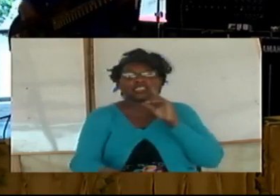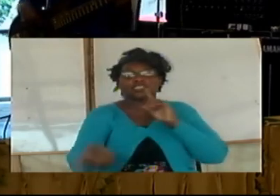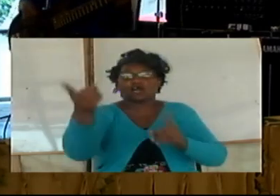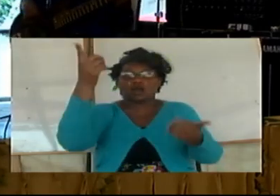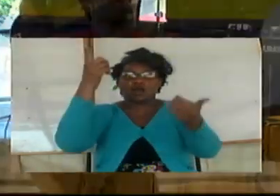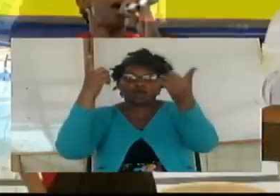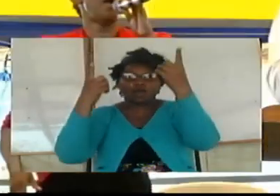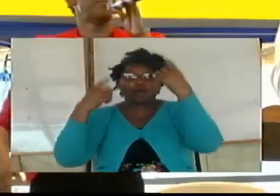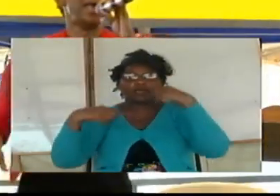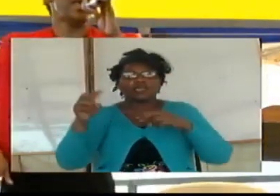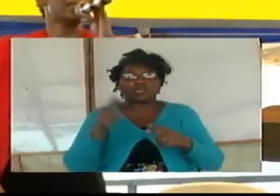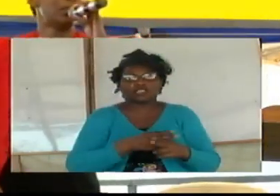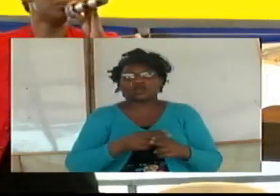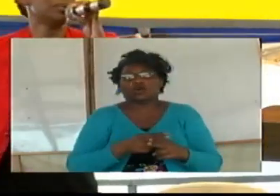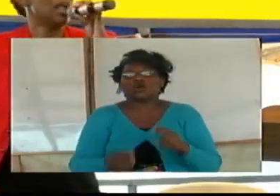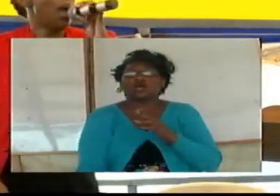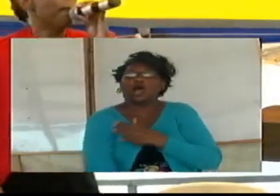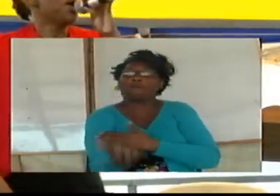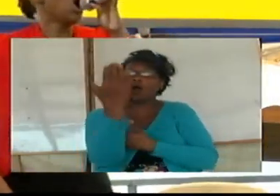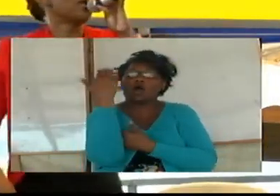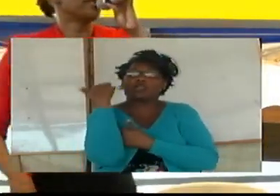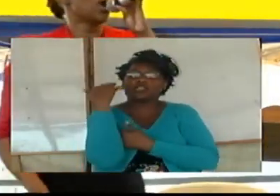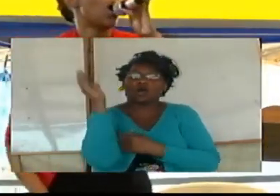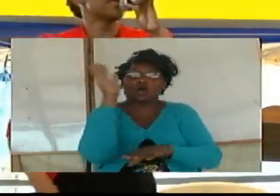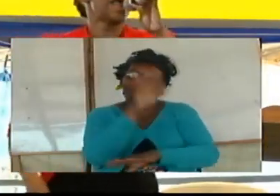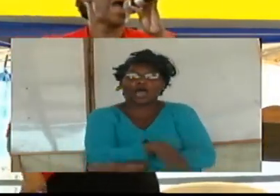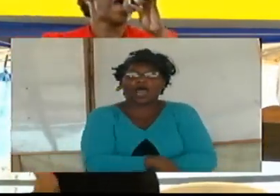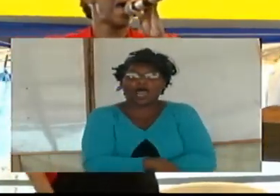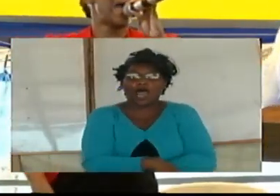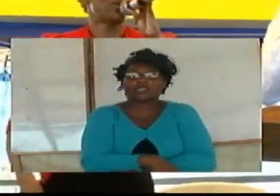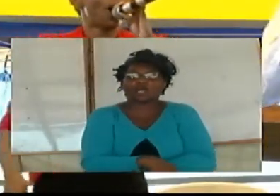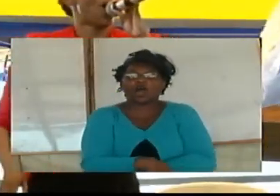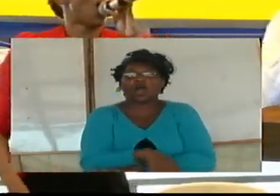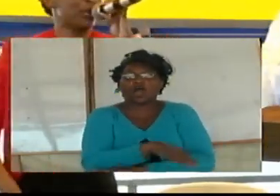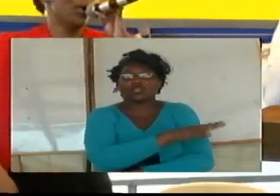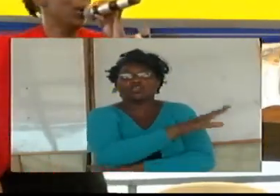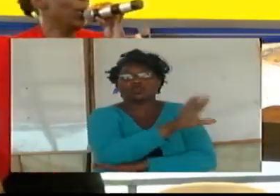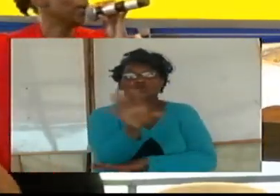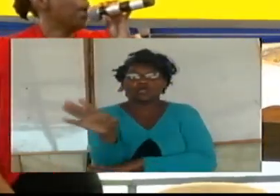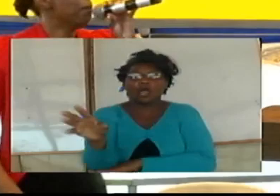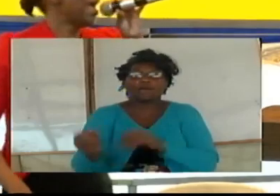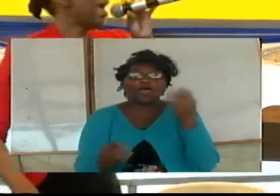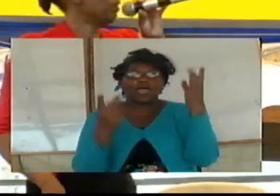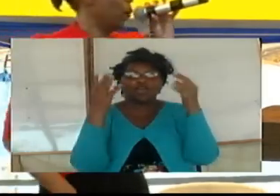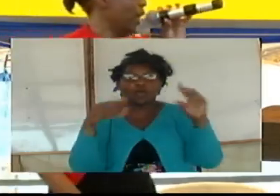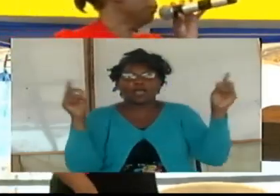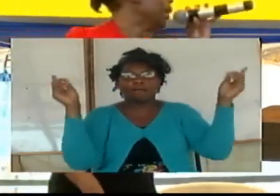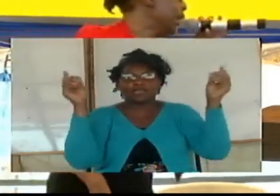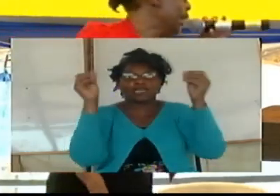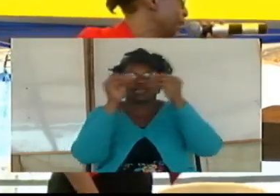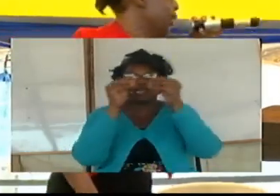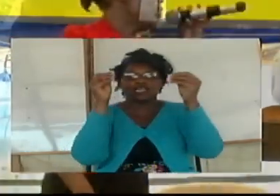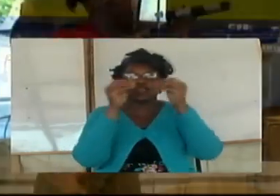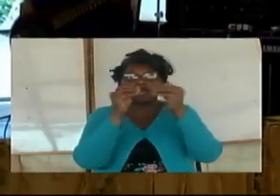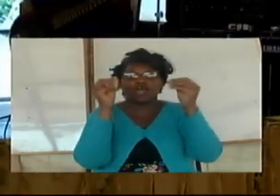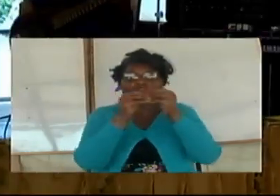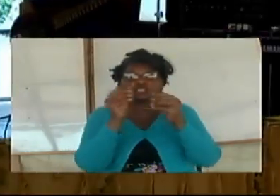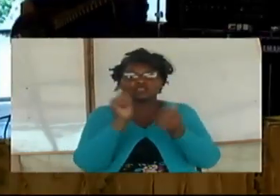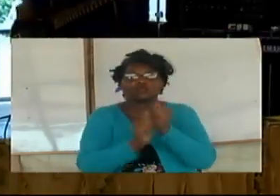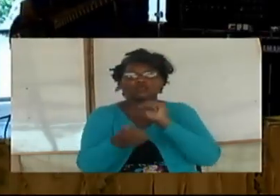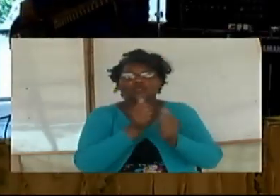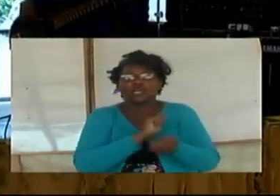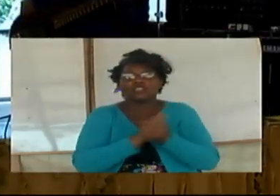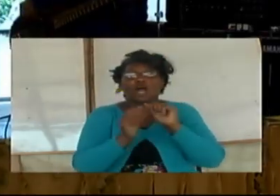Jesus is coming tomorrow night. Oh, you and we need there